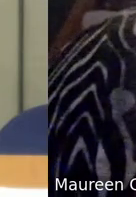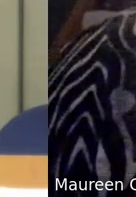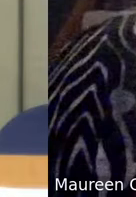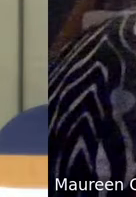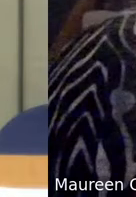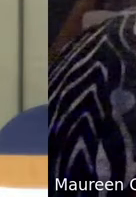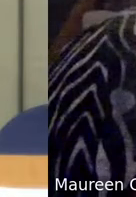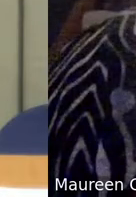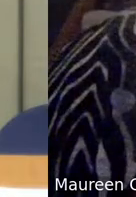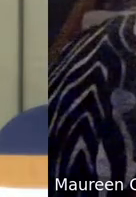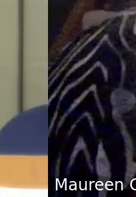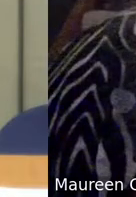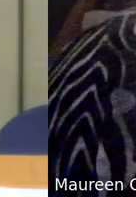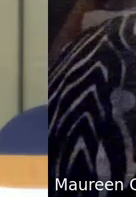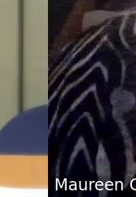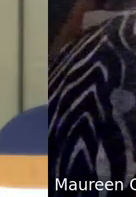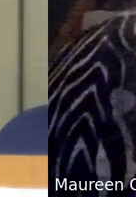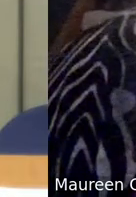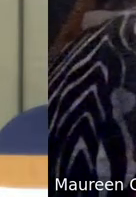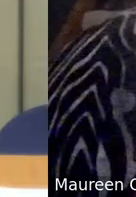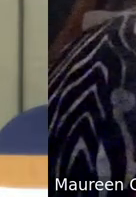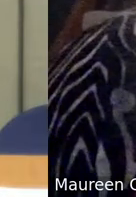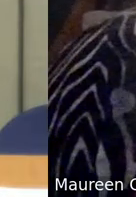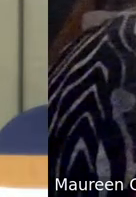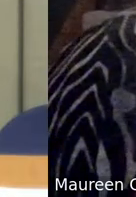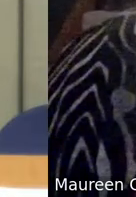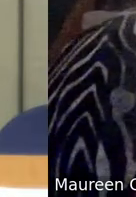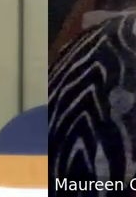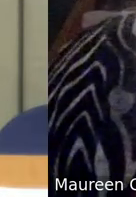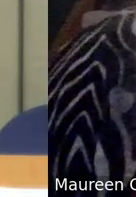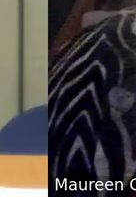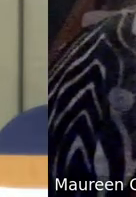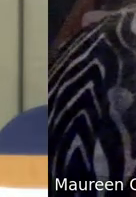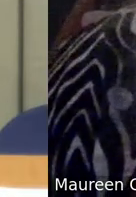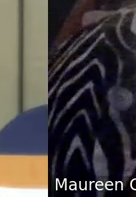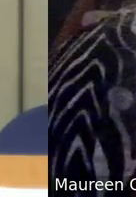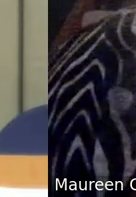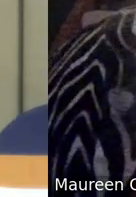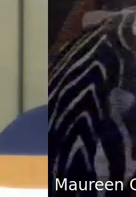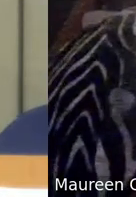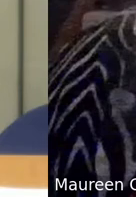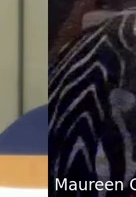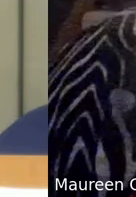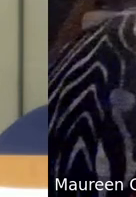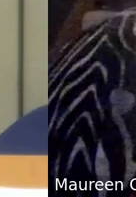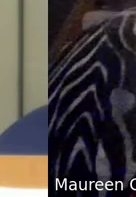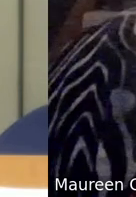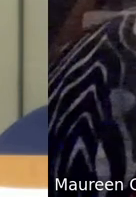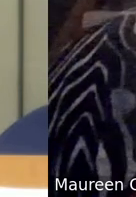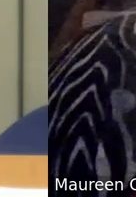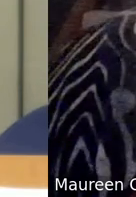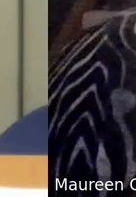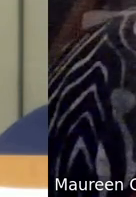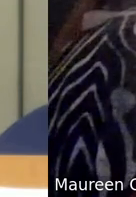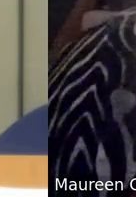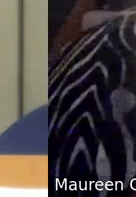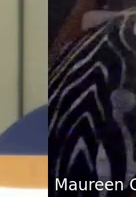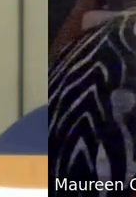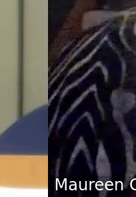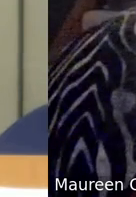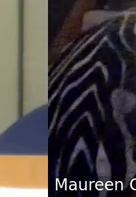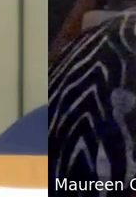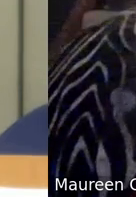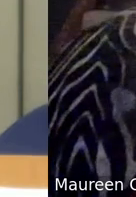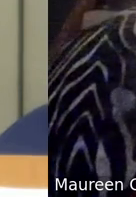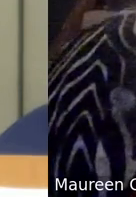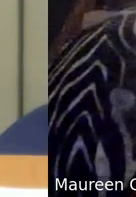questions, for example, on the savings proposals that are in there at the rear of the paper, we'll do the same thing that we've done in previous years.